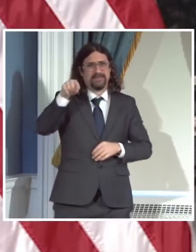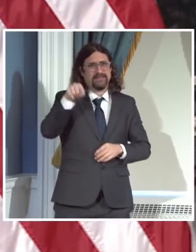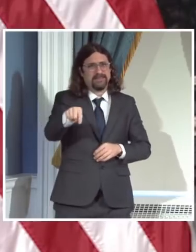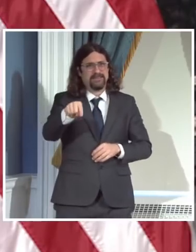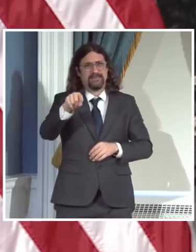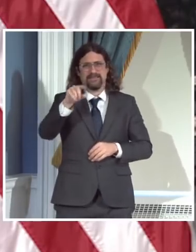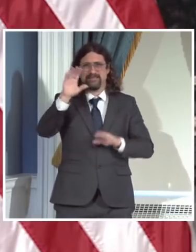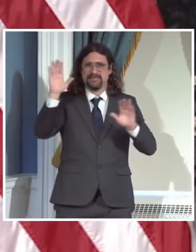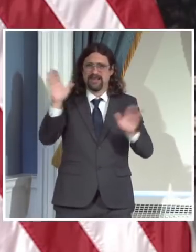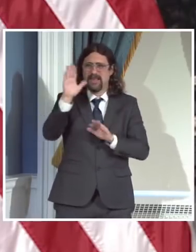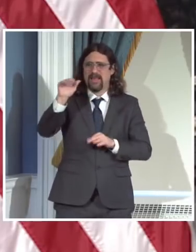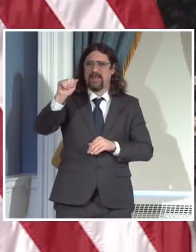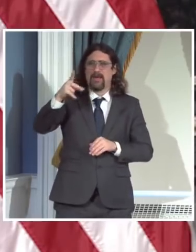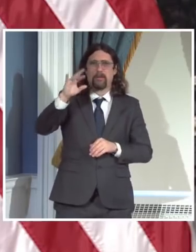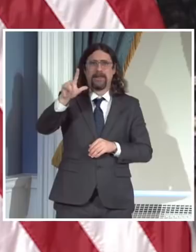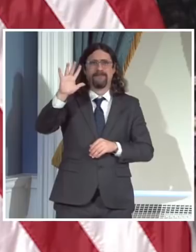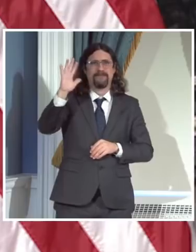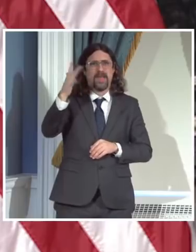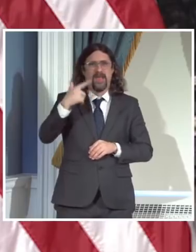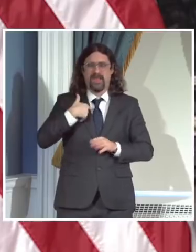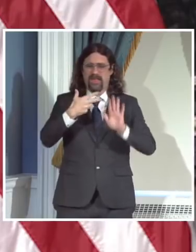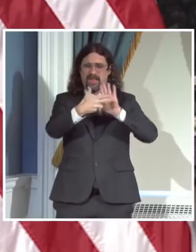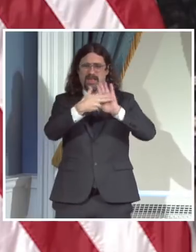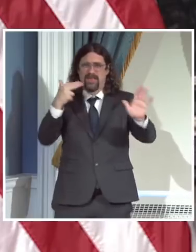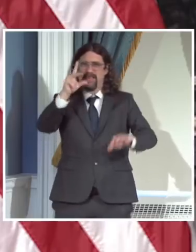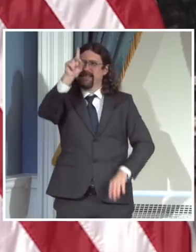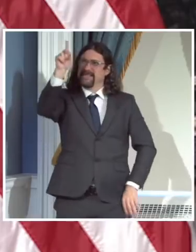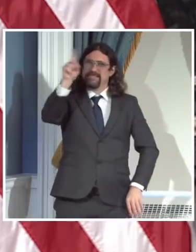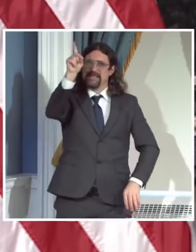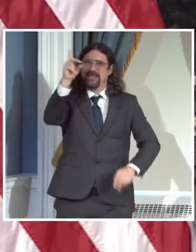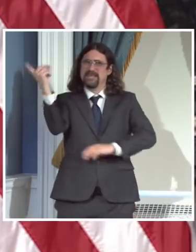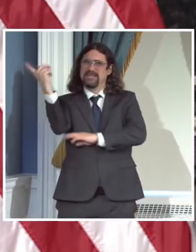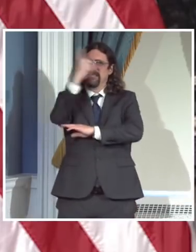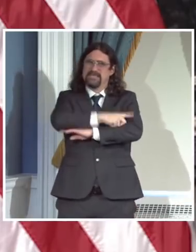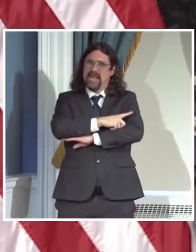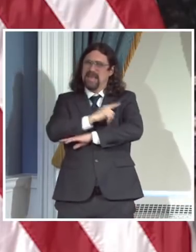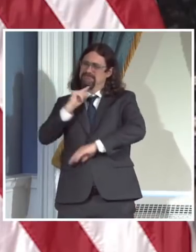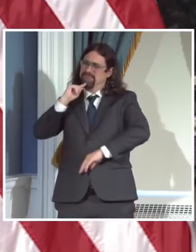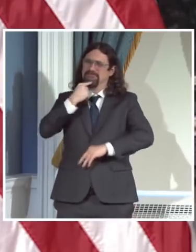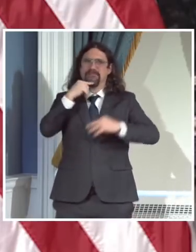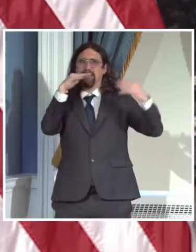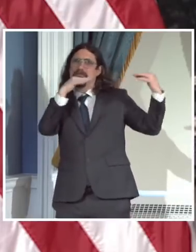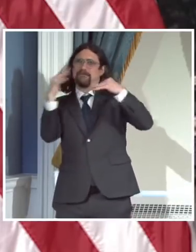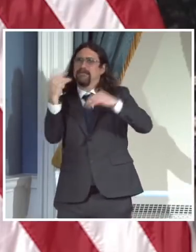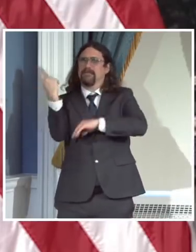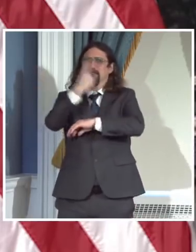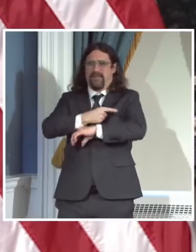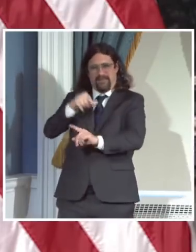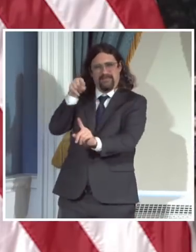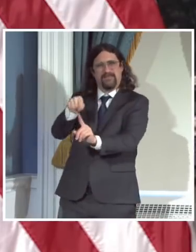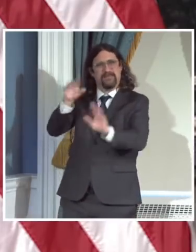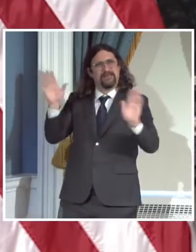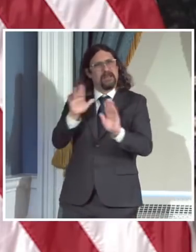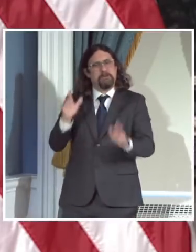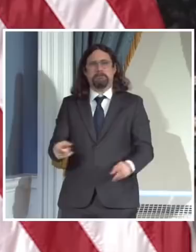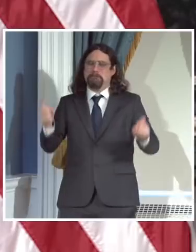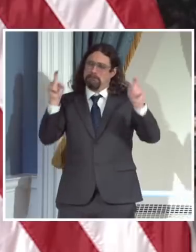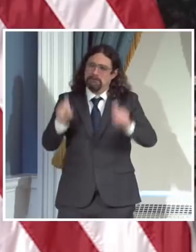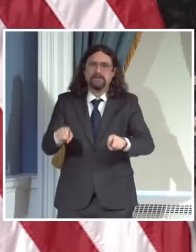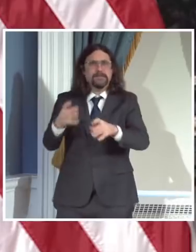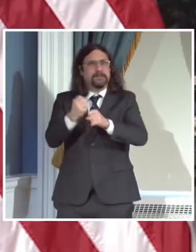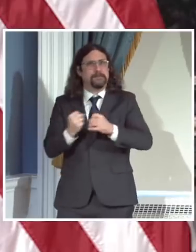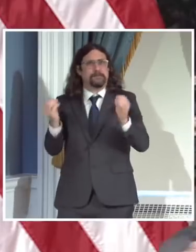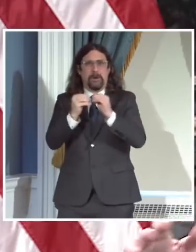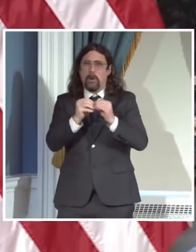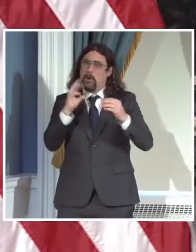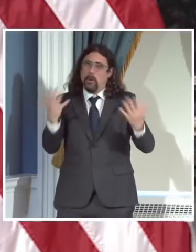we have to get ready this coming Sunday. Let me tell you where there is good news. And we said this Sunday to prepare